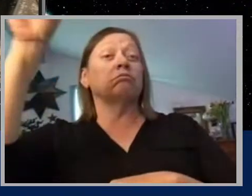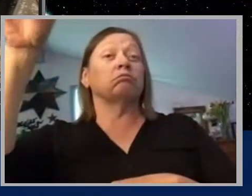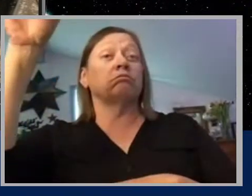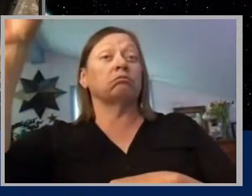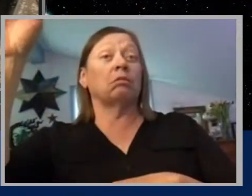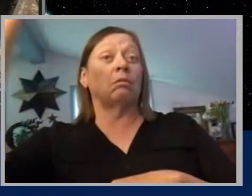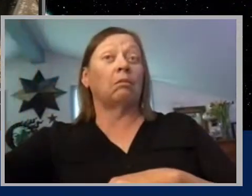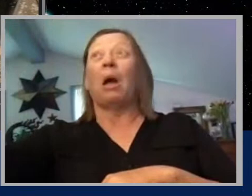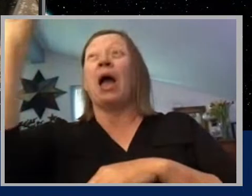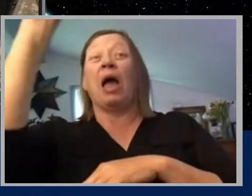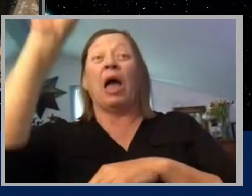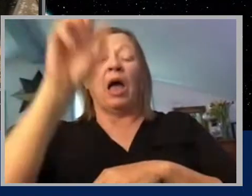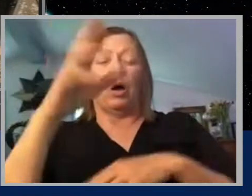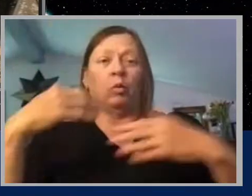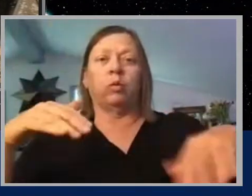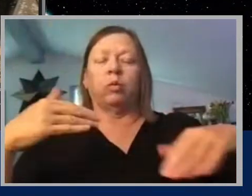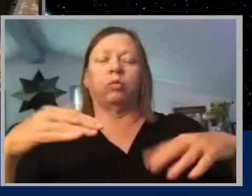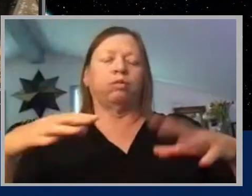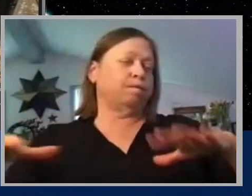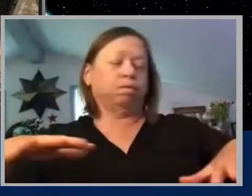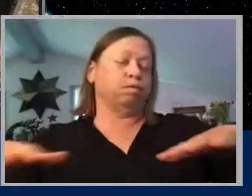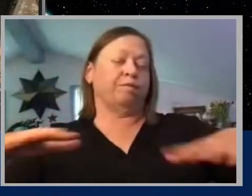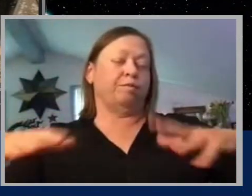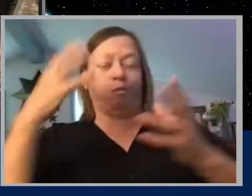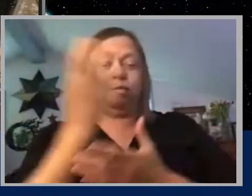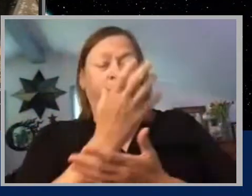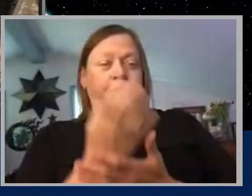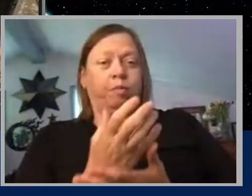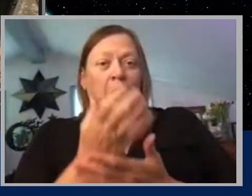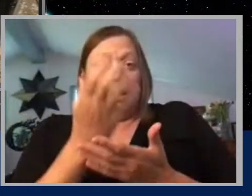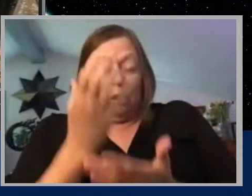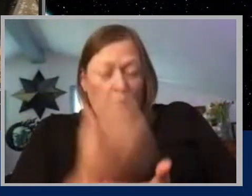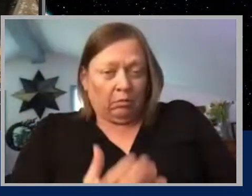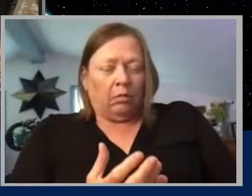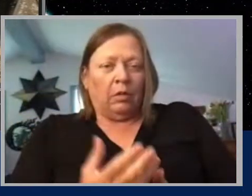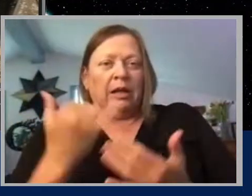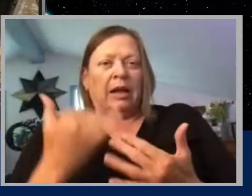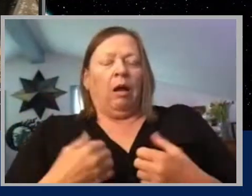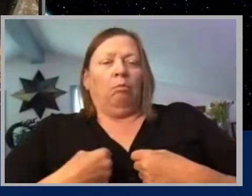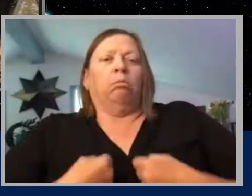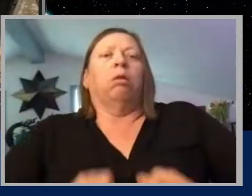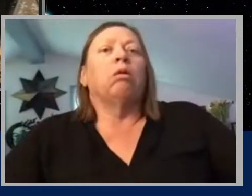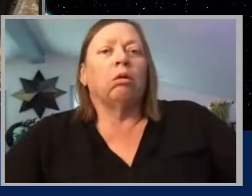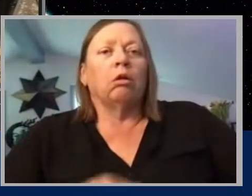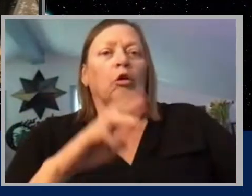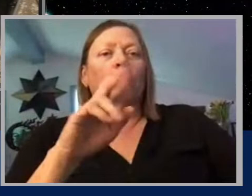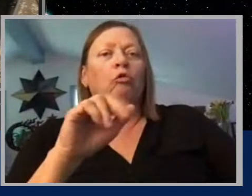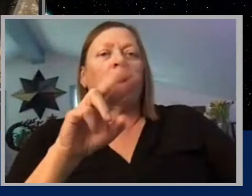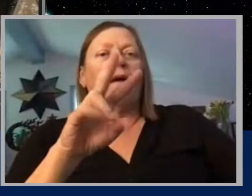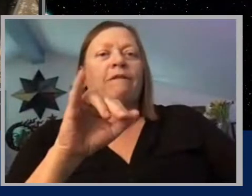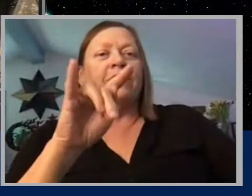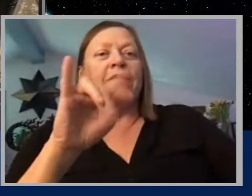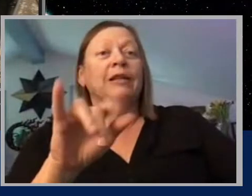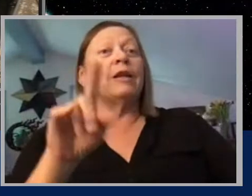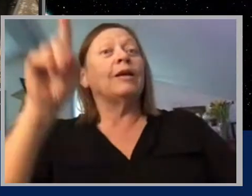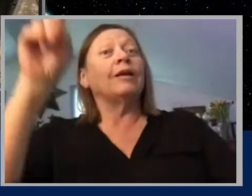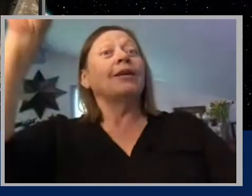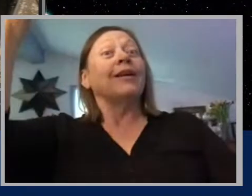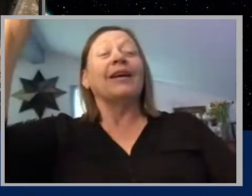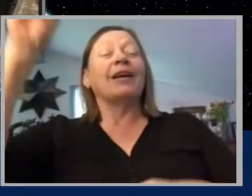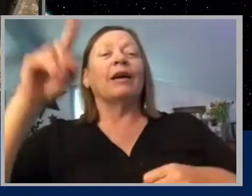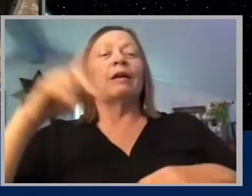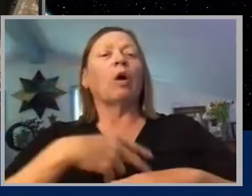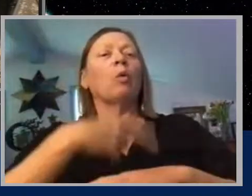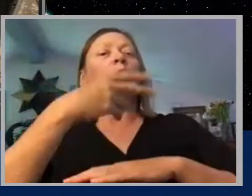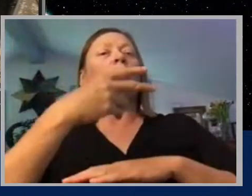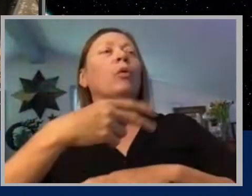dynamic event. So not being used to having any gravity on you and then kind of falling down to the earth, being under parachutes,